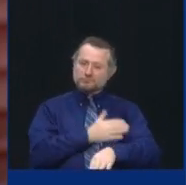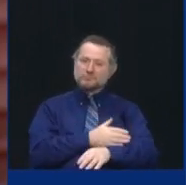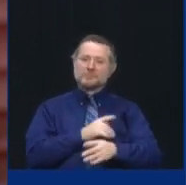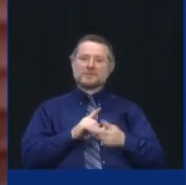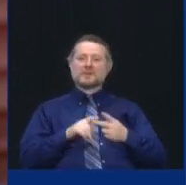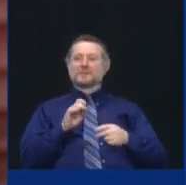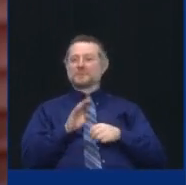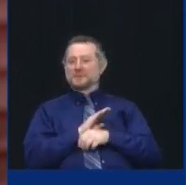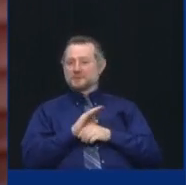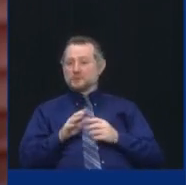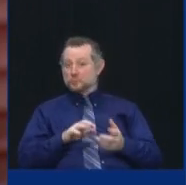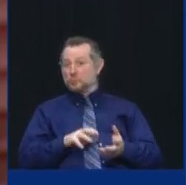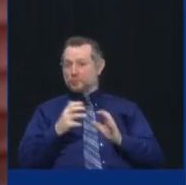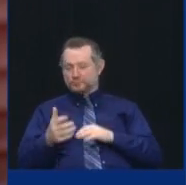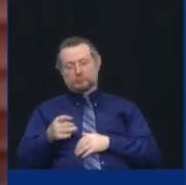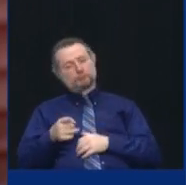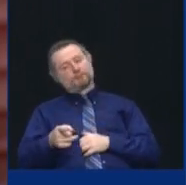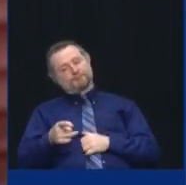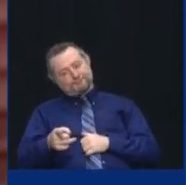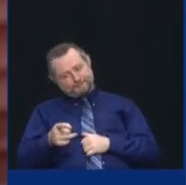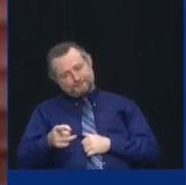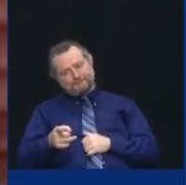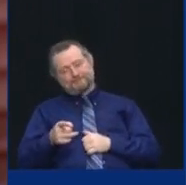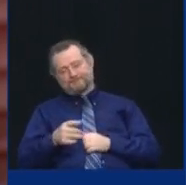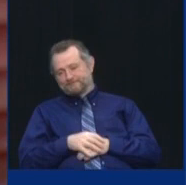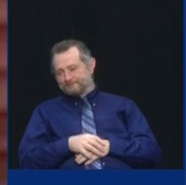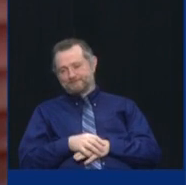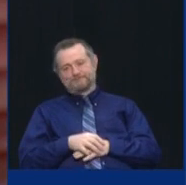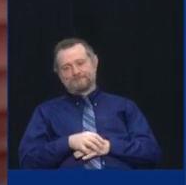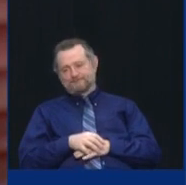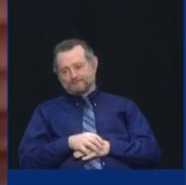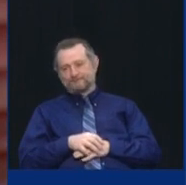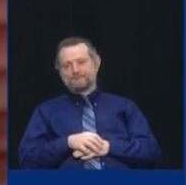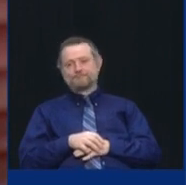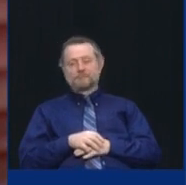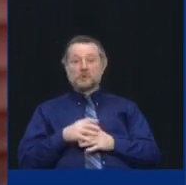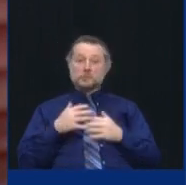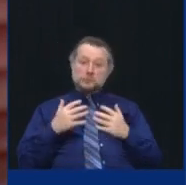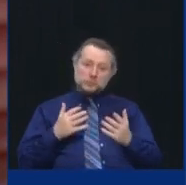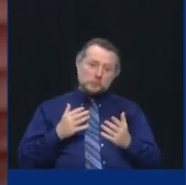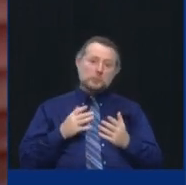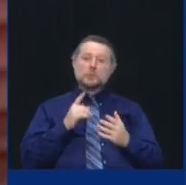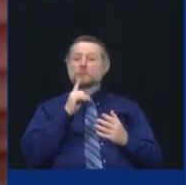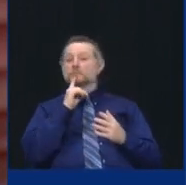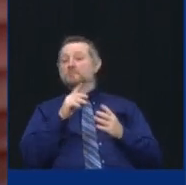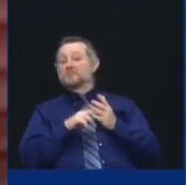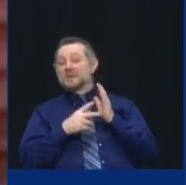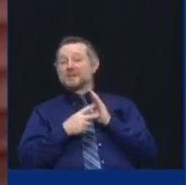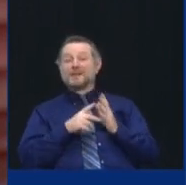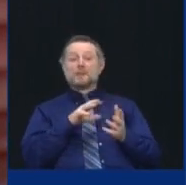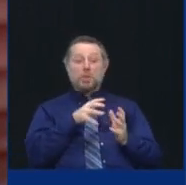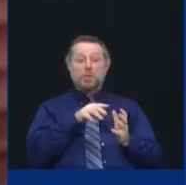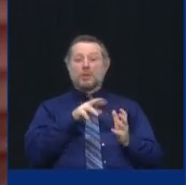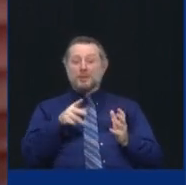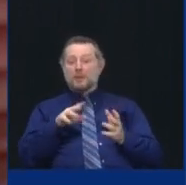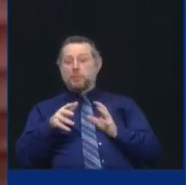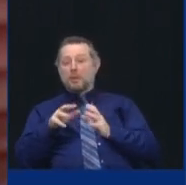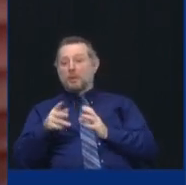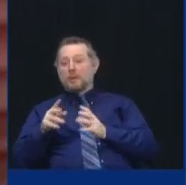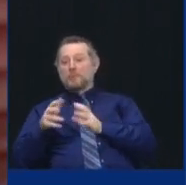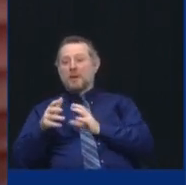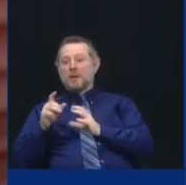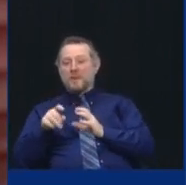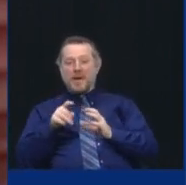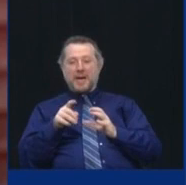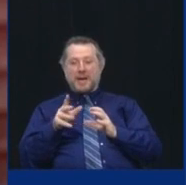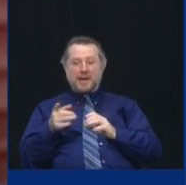businesses. So you have to correct for the damage and you have to improve New